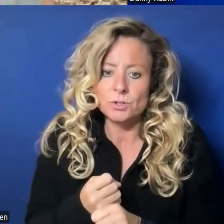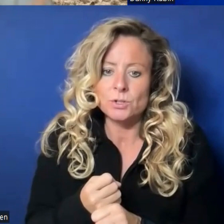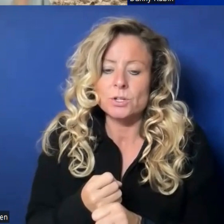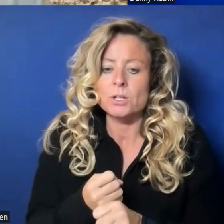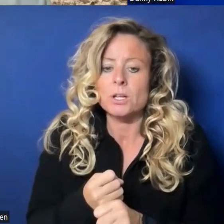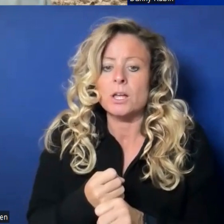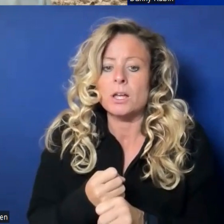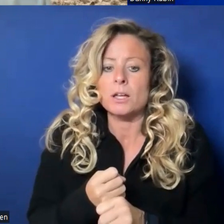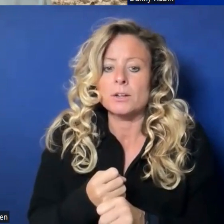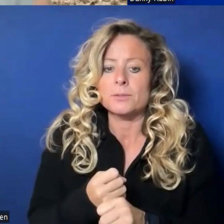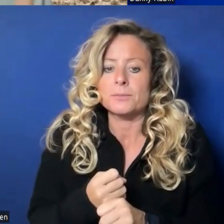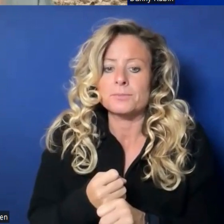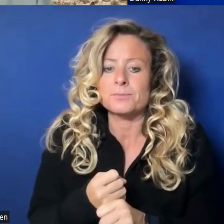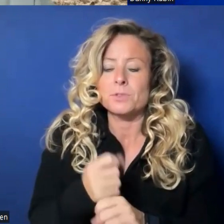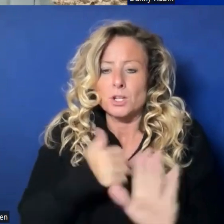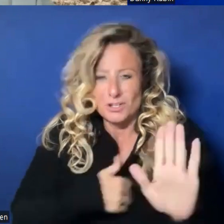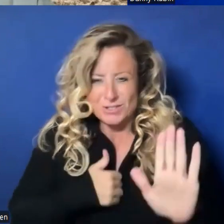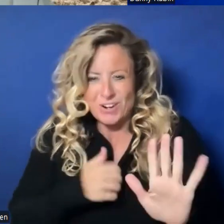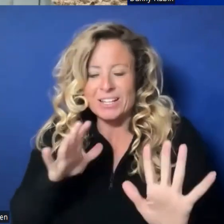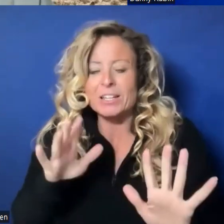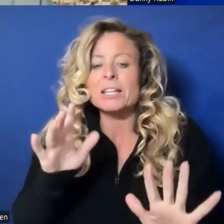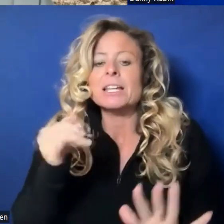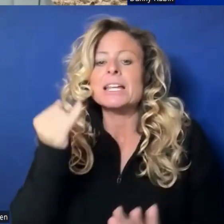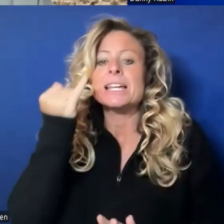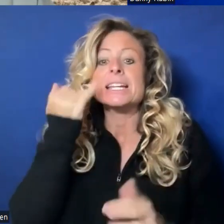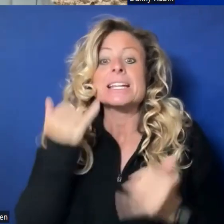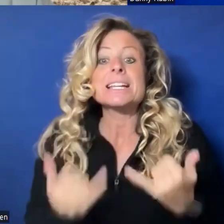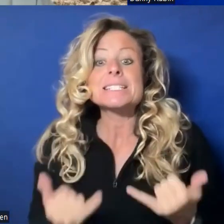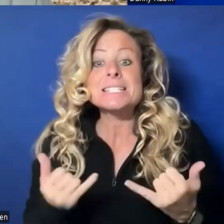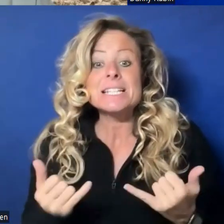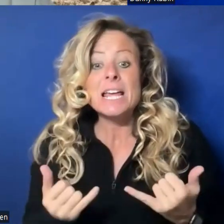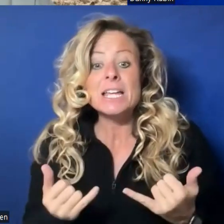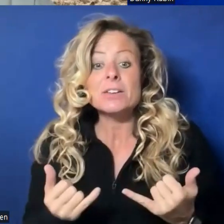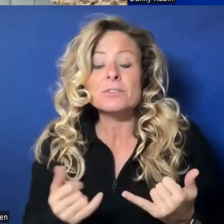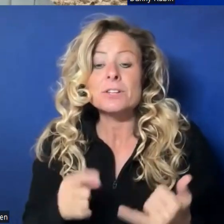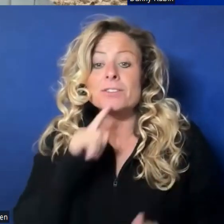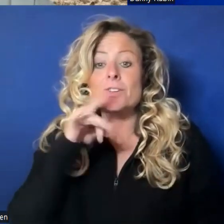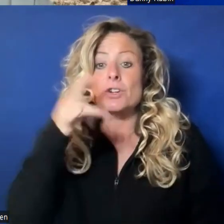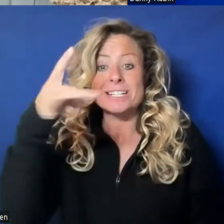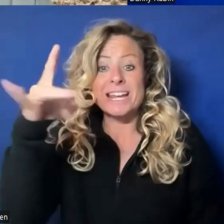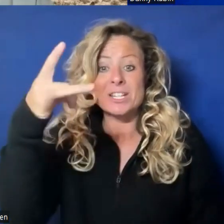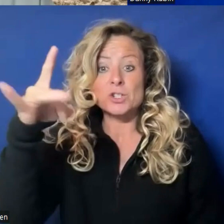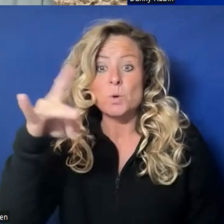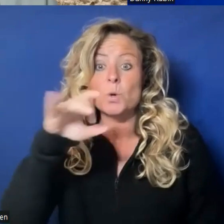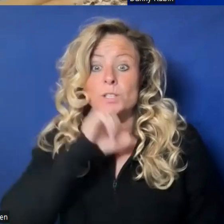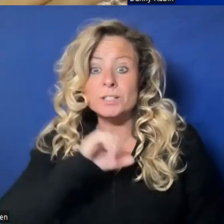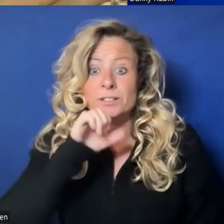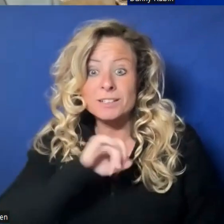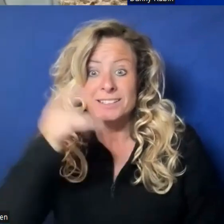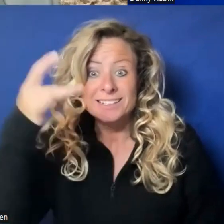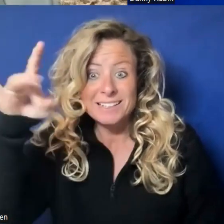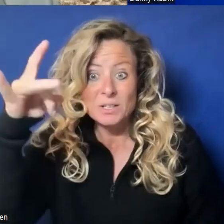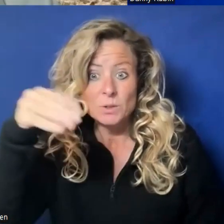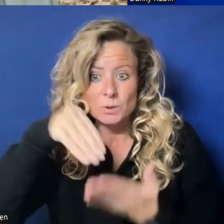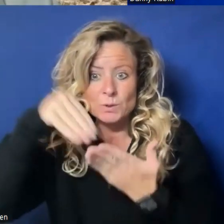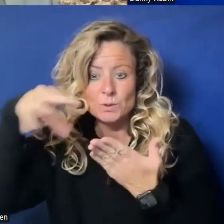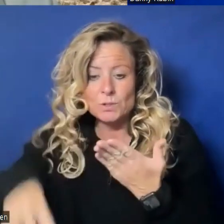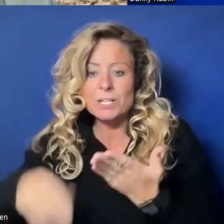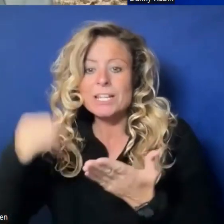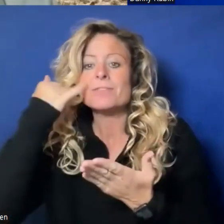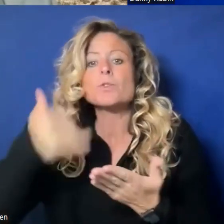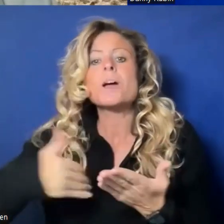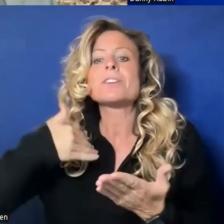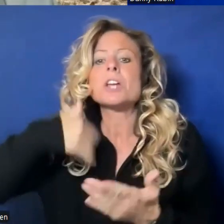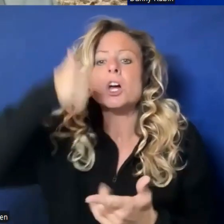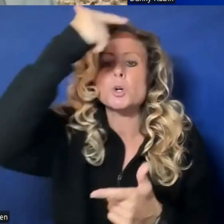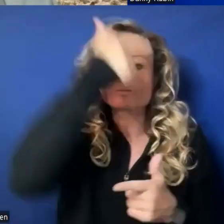newborn, sorry, if you are today, if you are an 18 years old student, if you have a young brother that